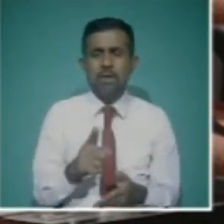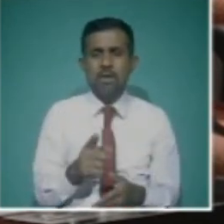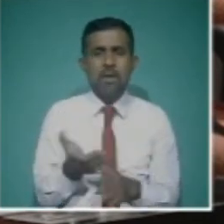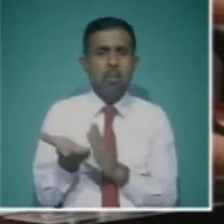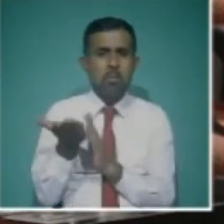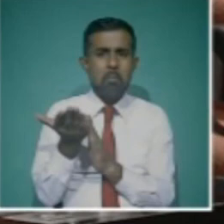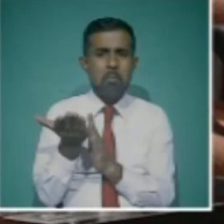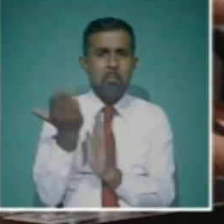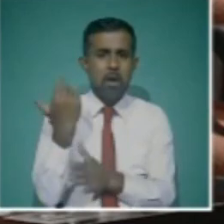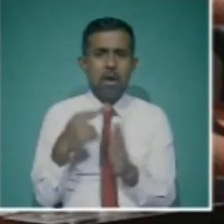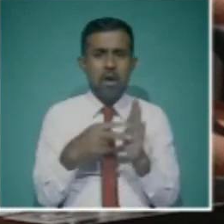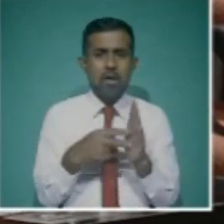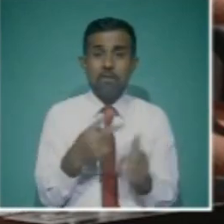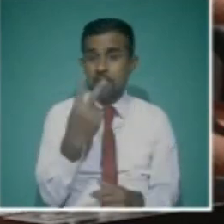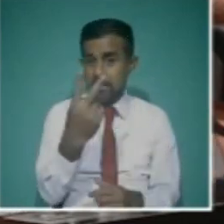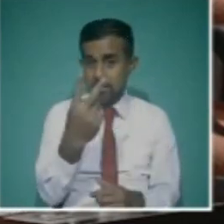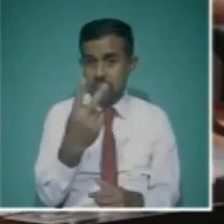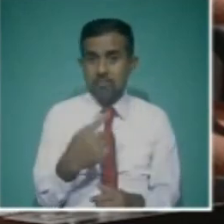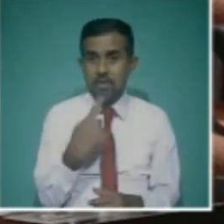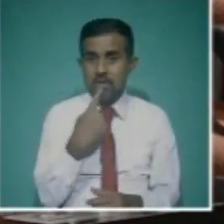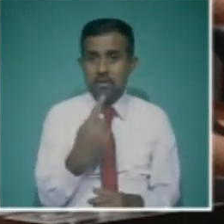Member, the Northeast is a war-affected country.